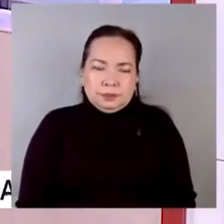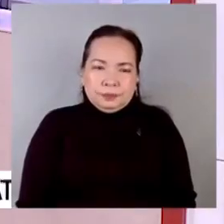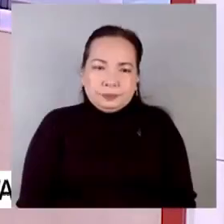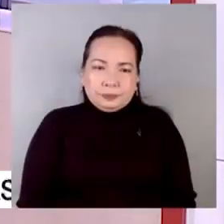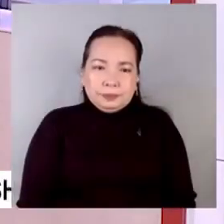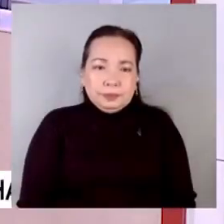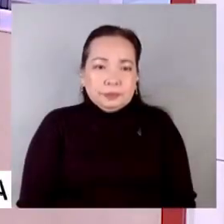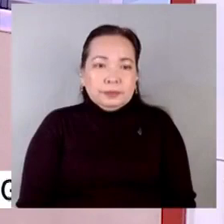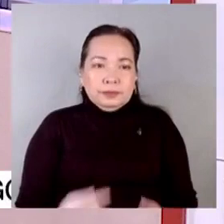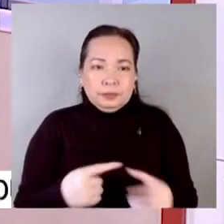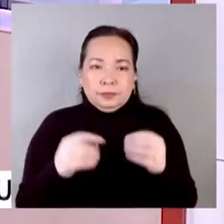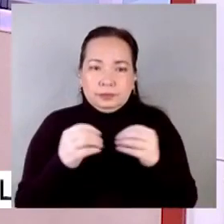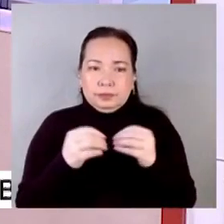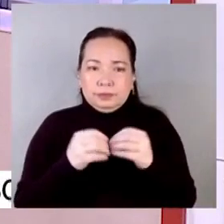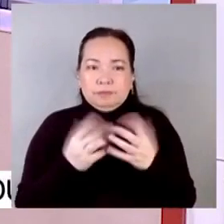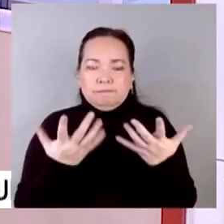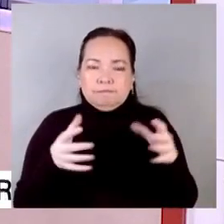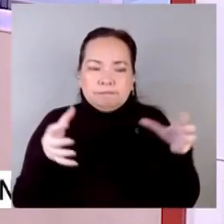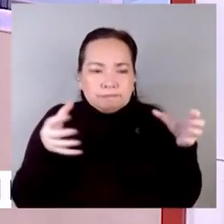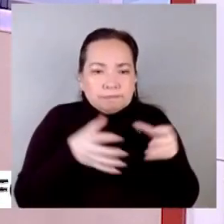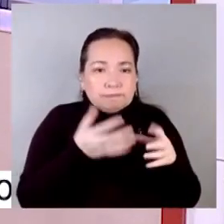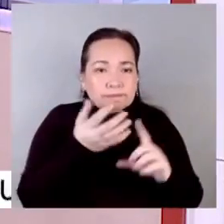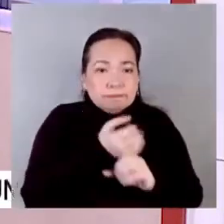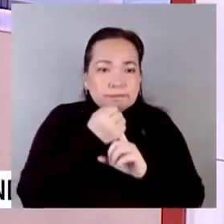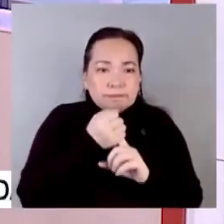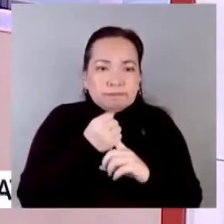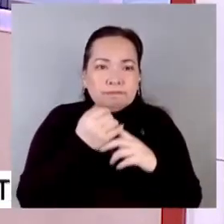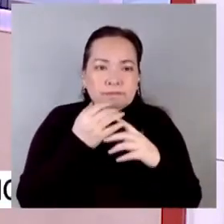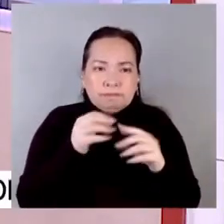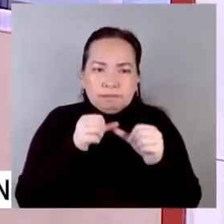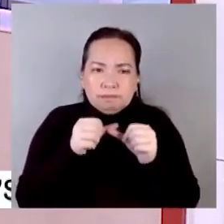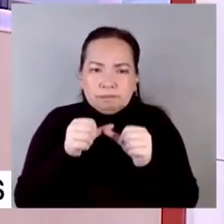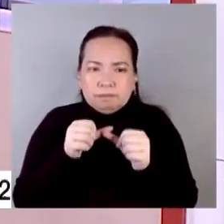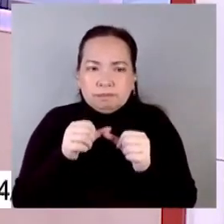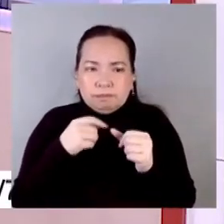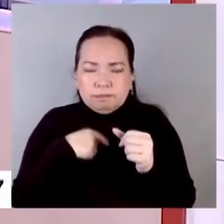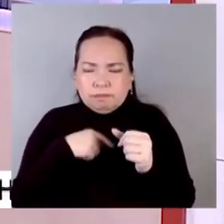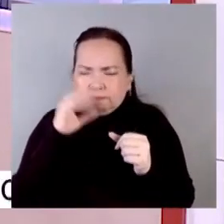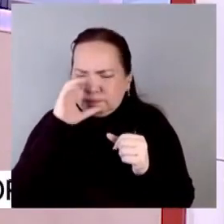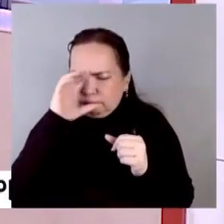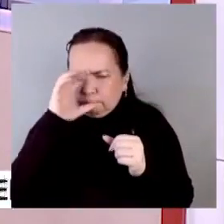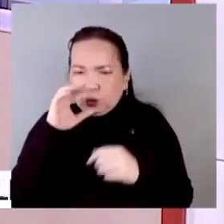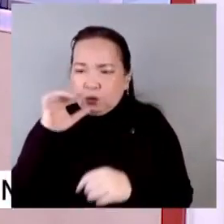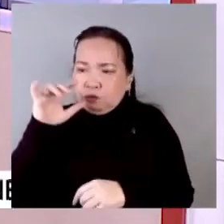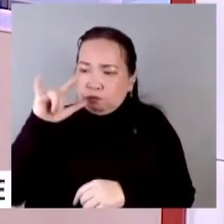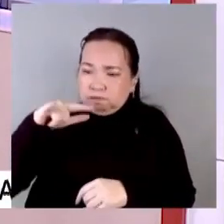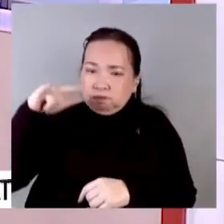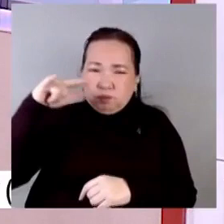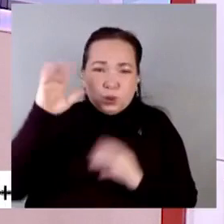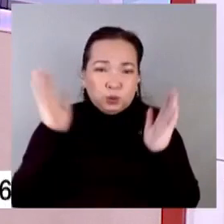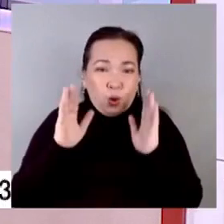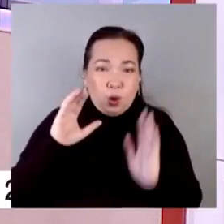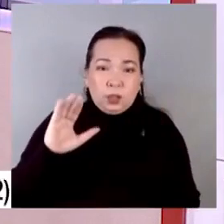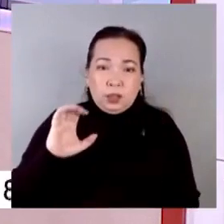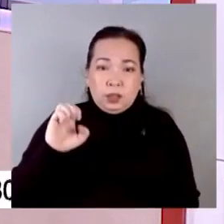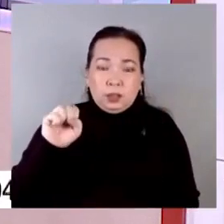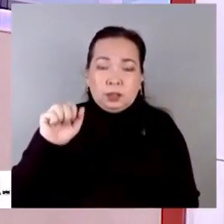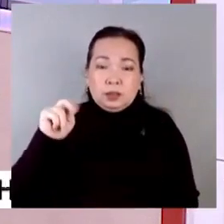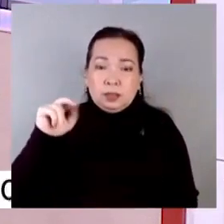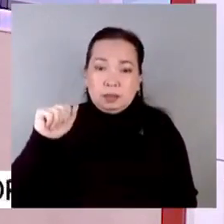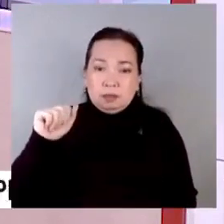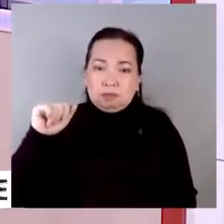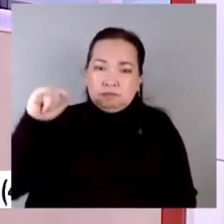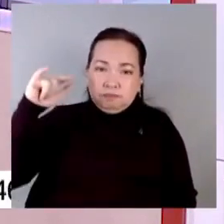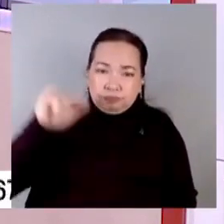Well, rescue teams have resumed their search for the four people on board a Cessna plane that crashed near the crater of Mayon volcano. Our very